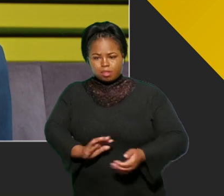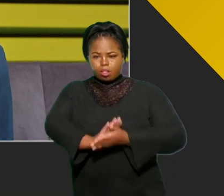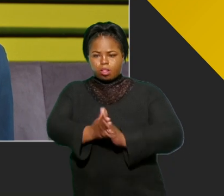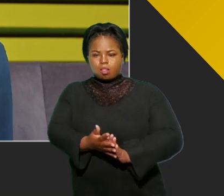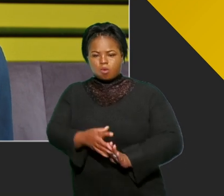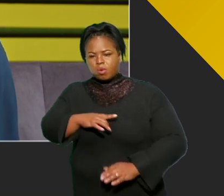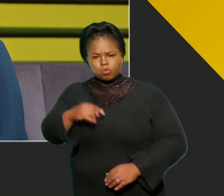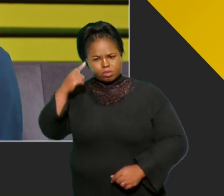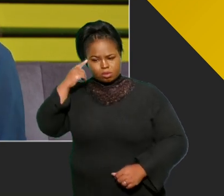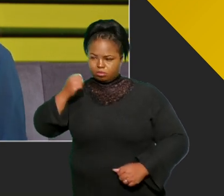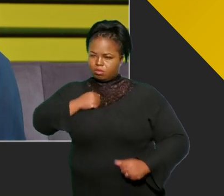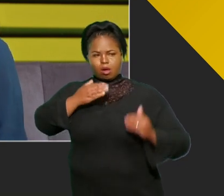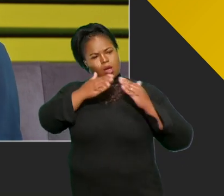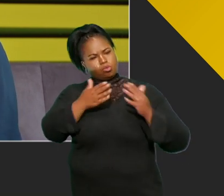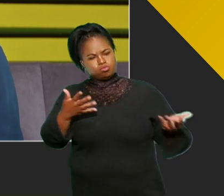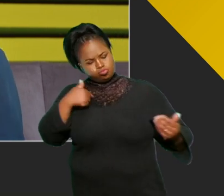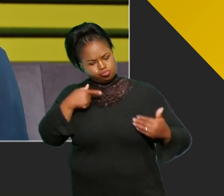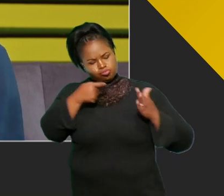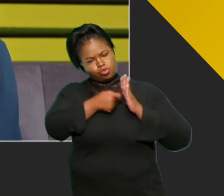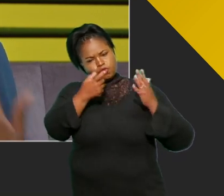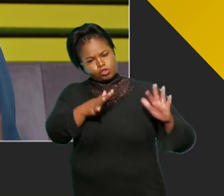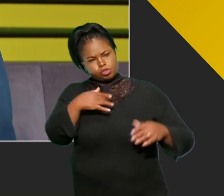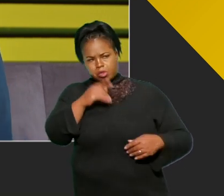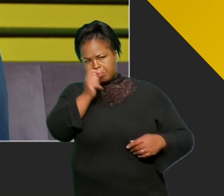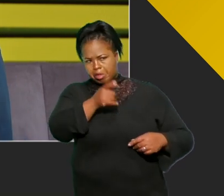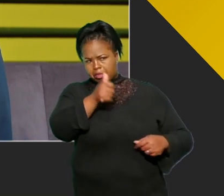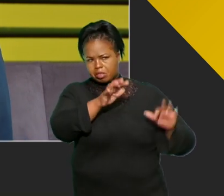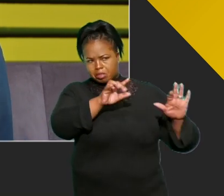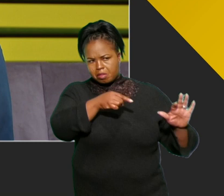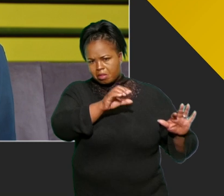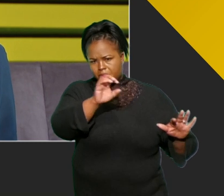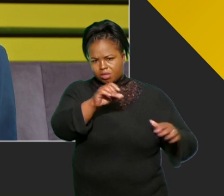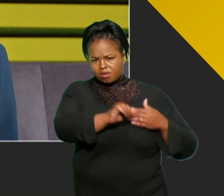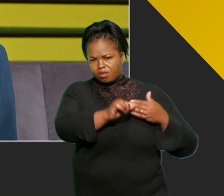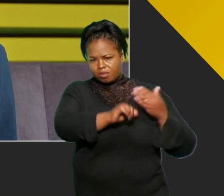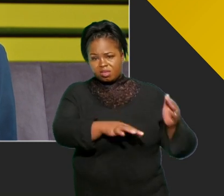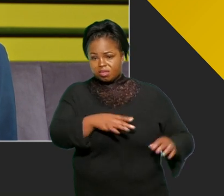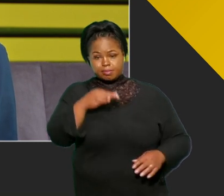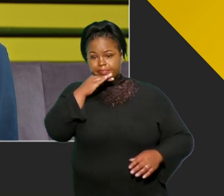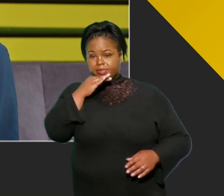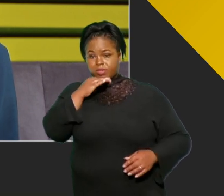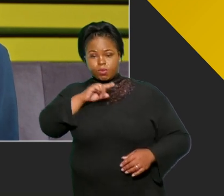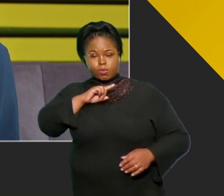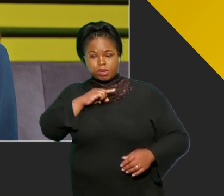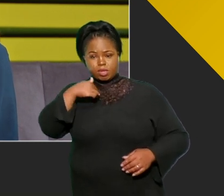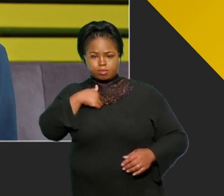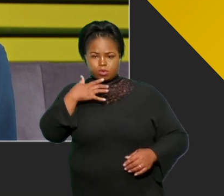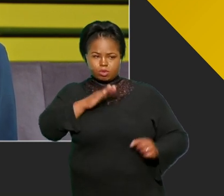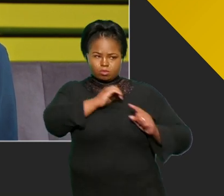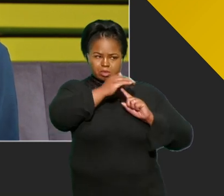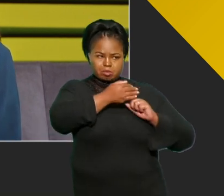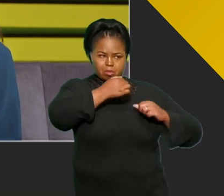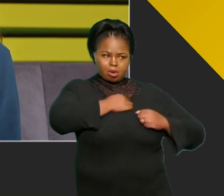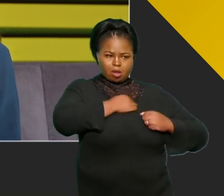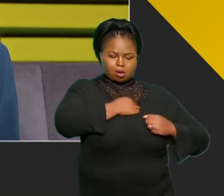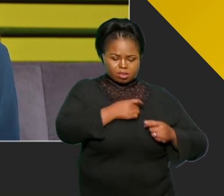because we think, no, it's my property, I bought it, I'm paying it bond at 10,000. But it doesn't mean, Guti, because you want to protect your rights, you